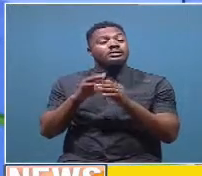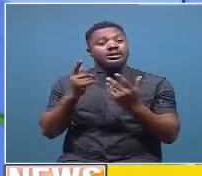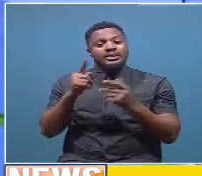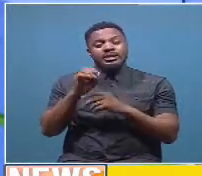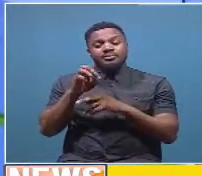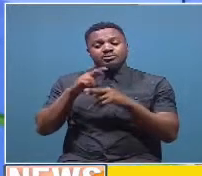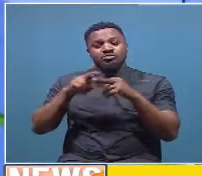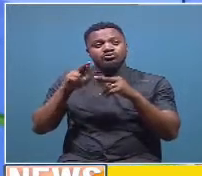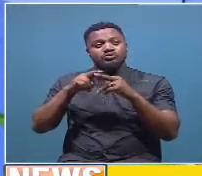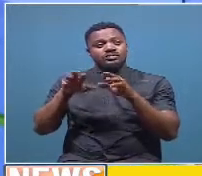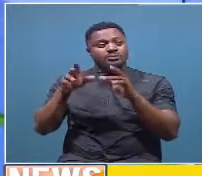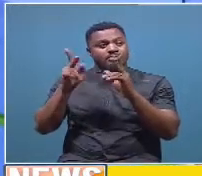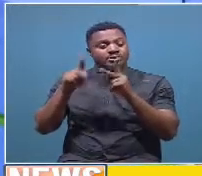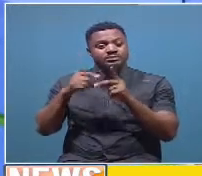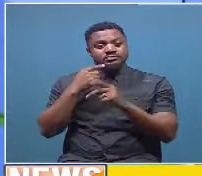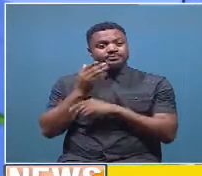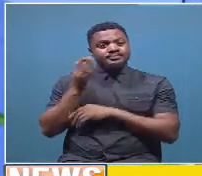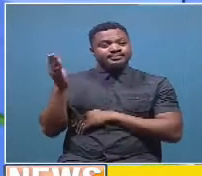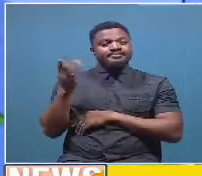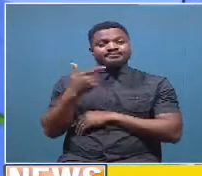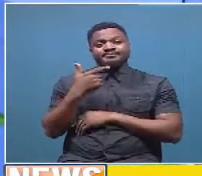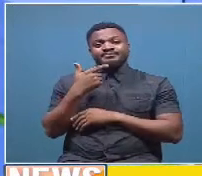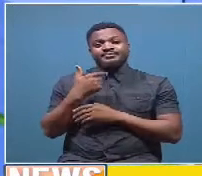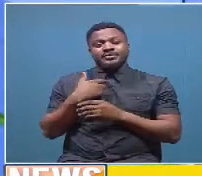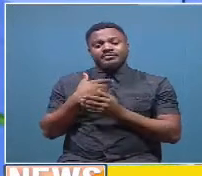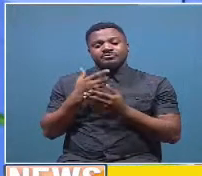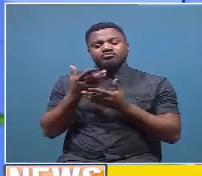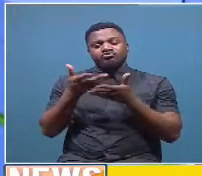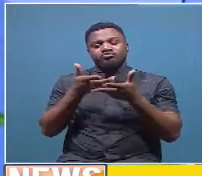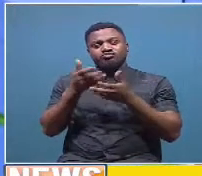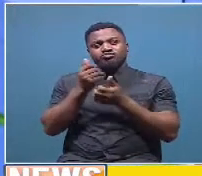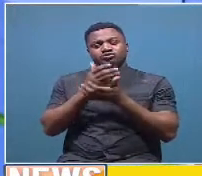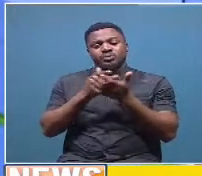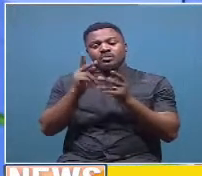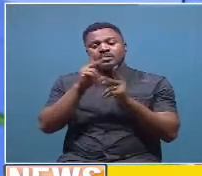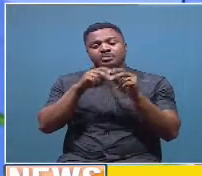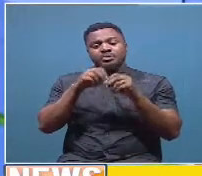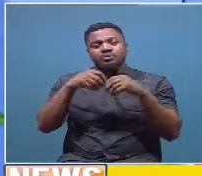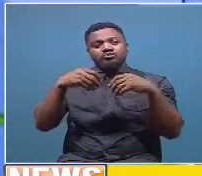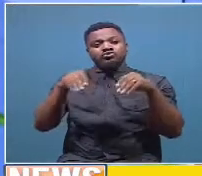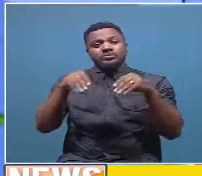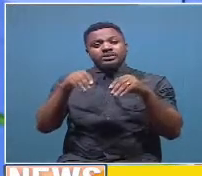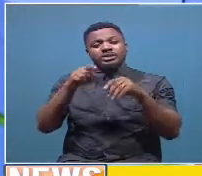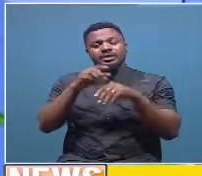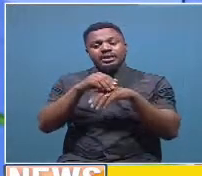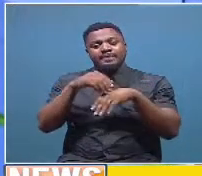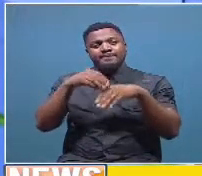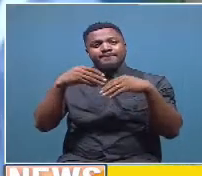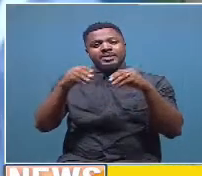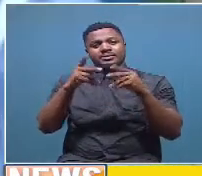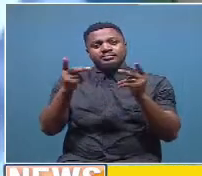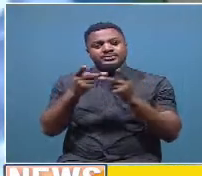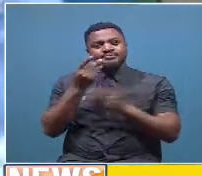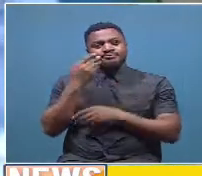regional correspondent Michael Dewonu has been interacting with some of the traders at the market.